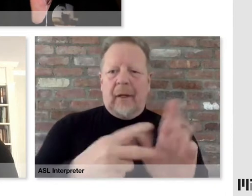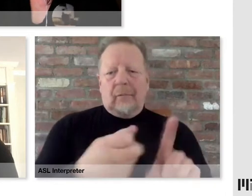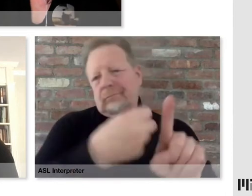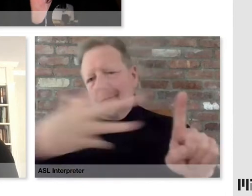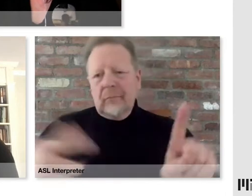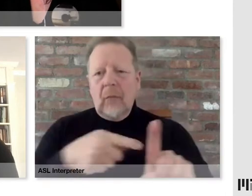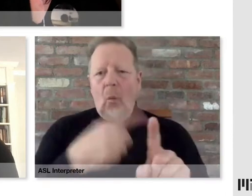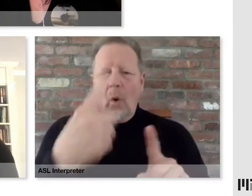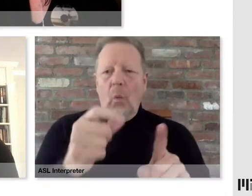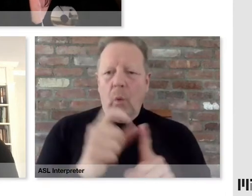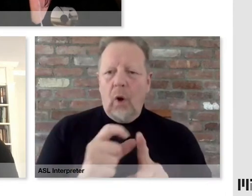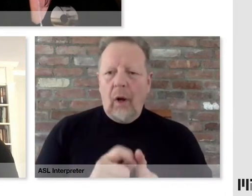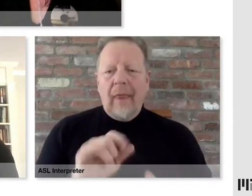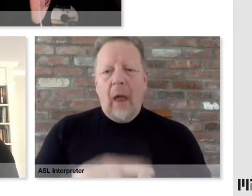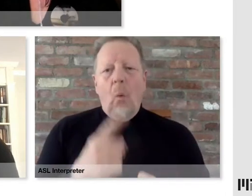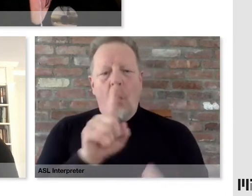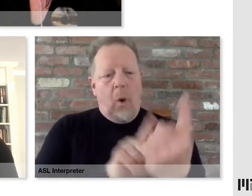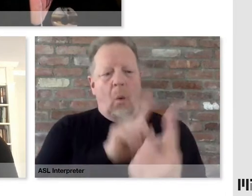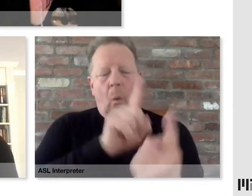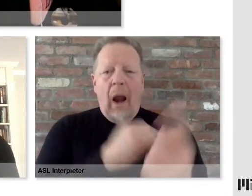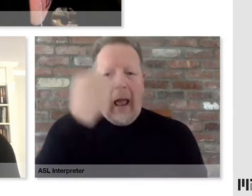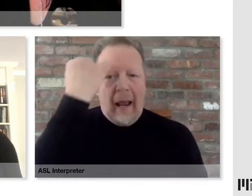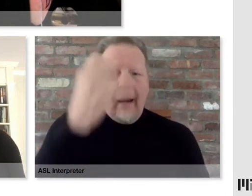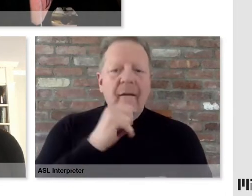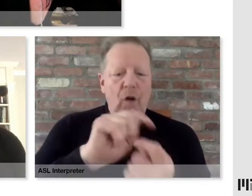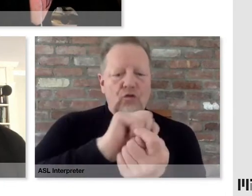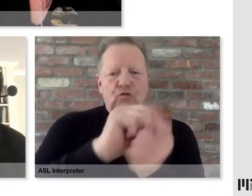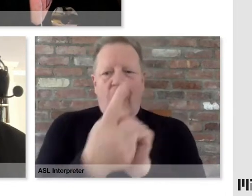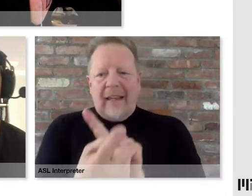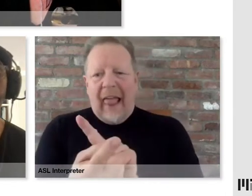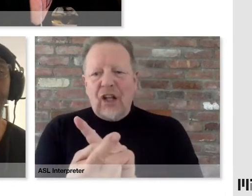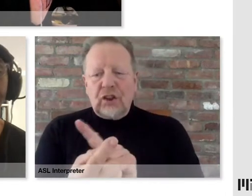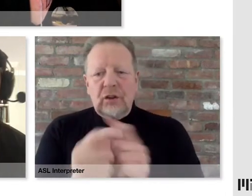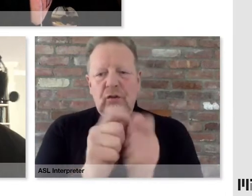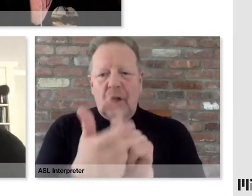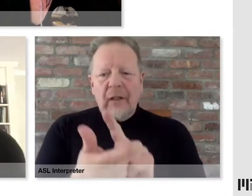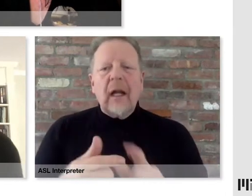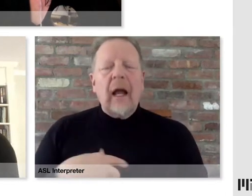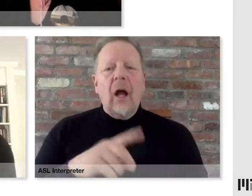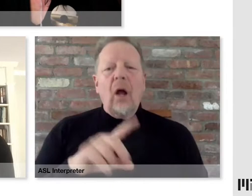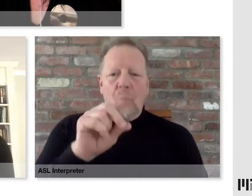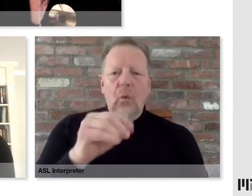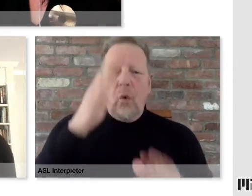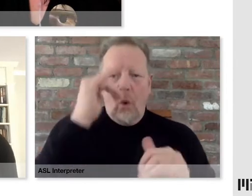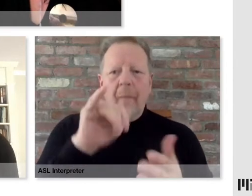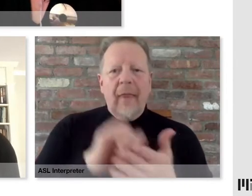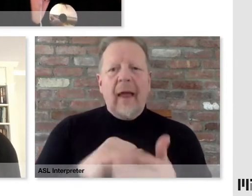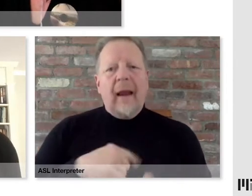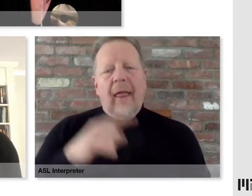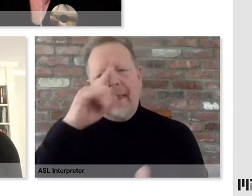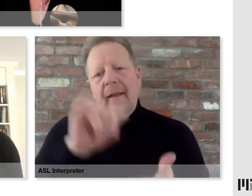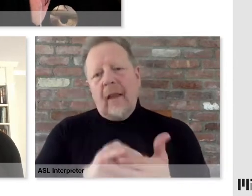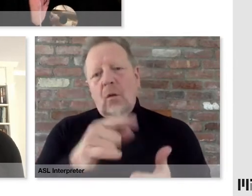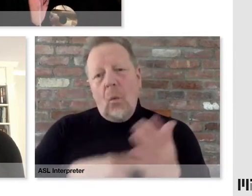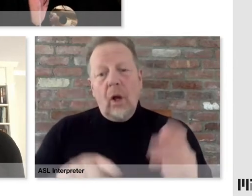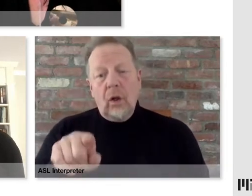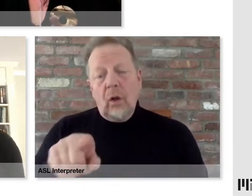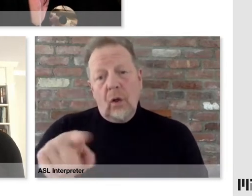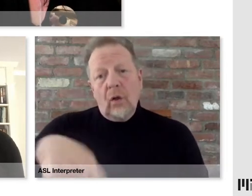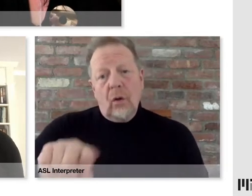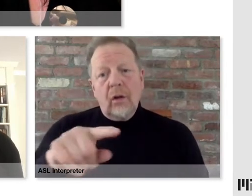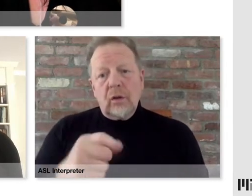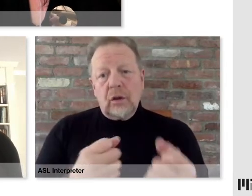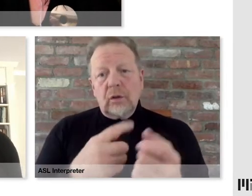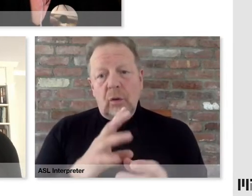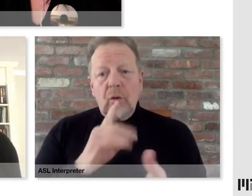This one-on-one idea of translationism, I do hope, and I think that's what you're also for, is that there